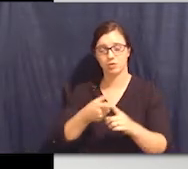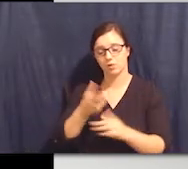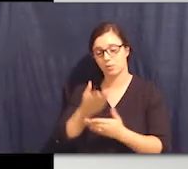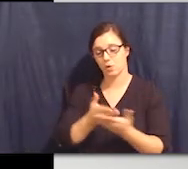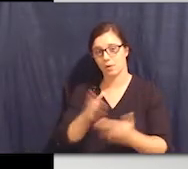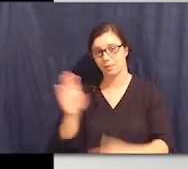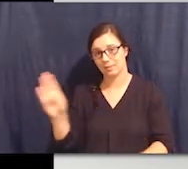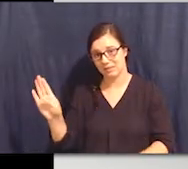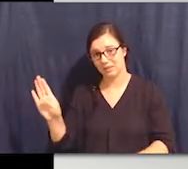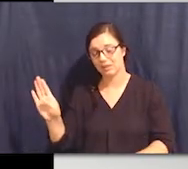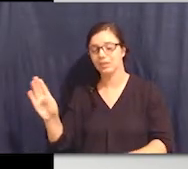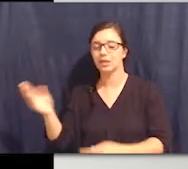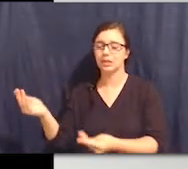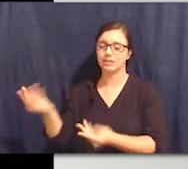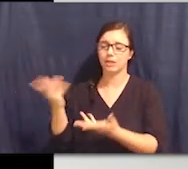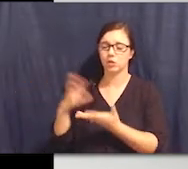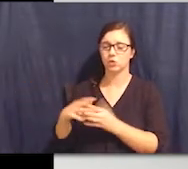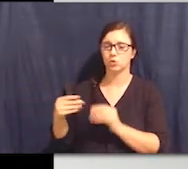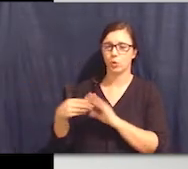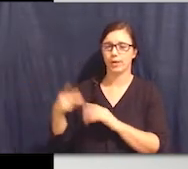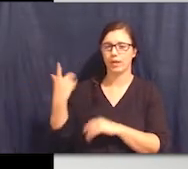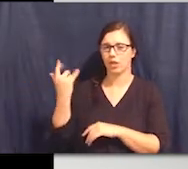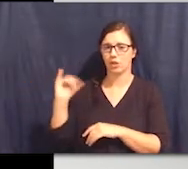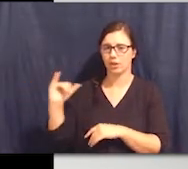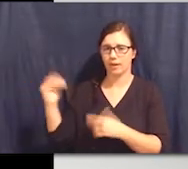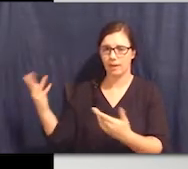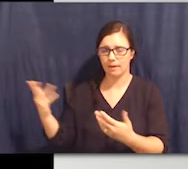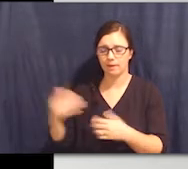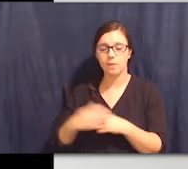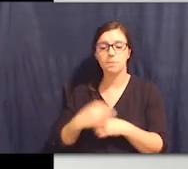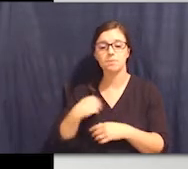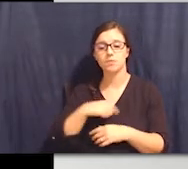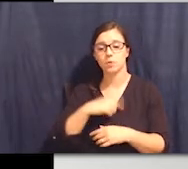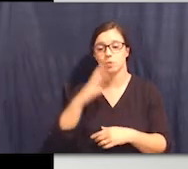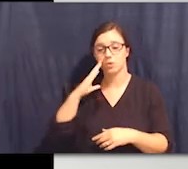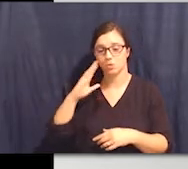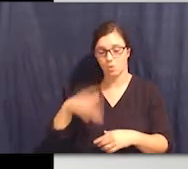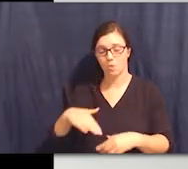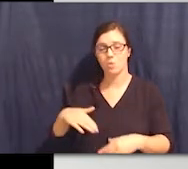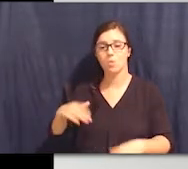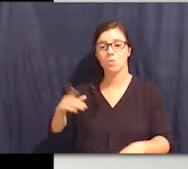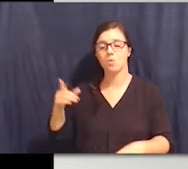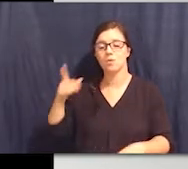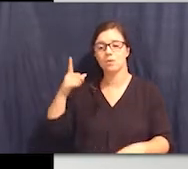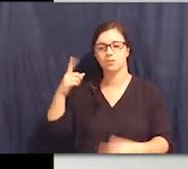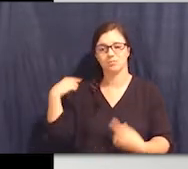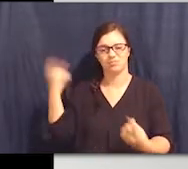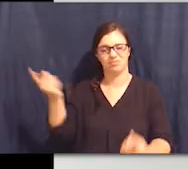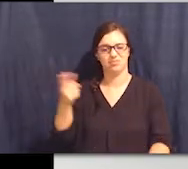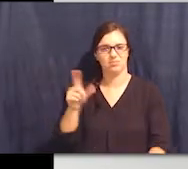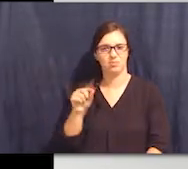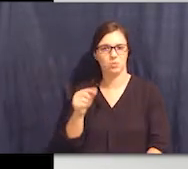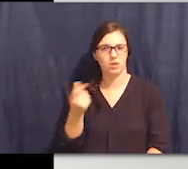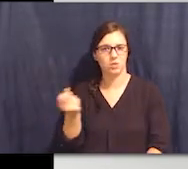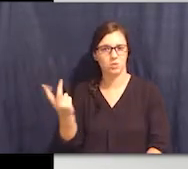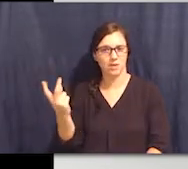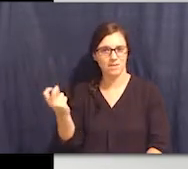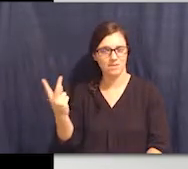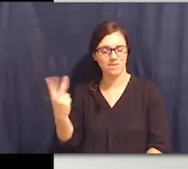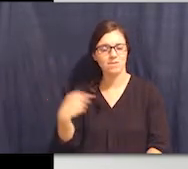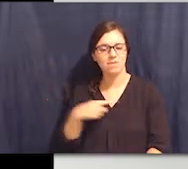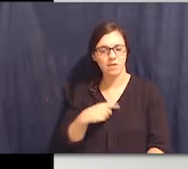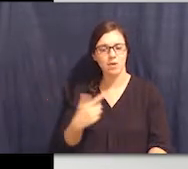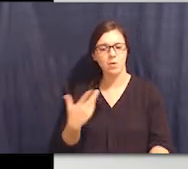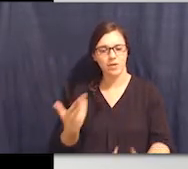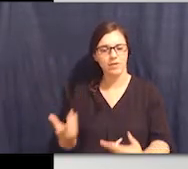B and tells us the story of what that looks like. And what we know is that since 2012, we